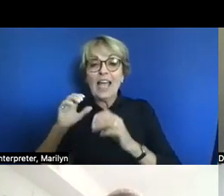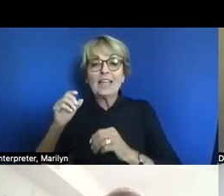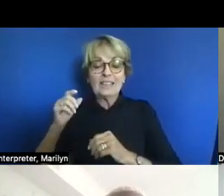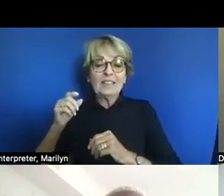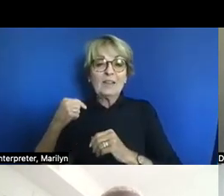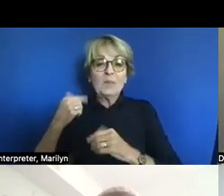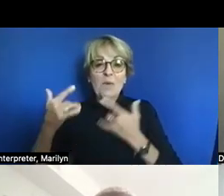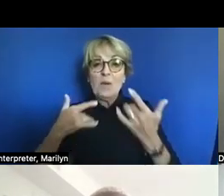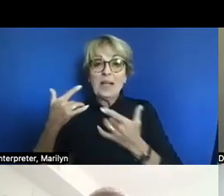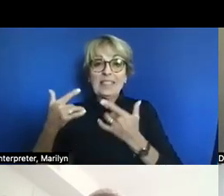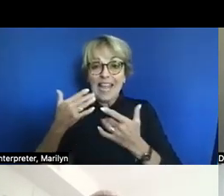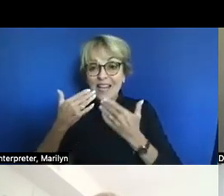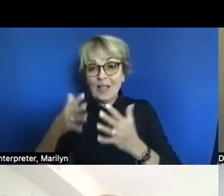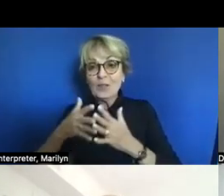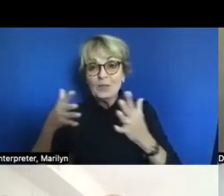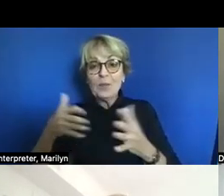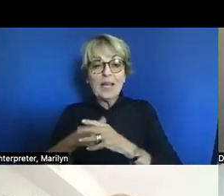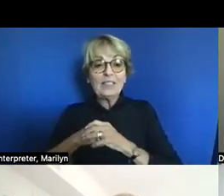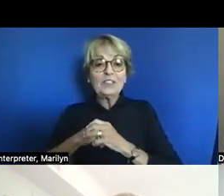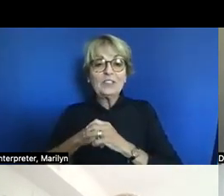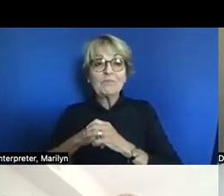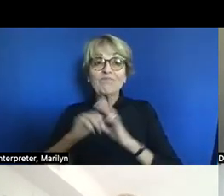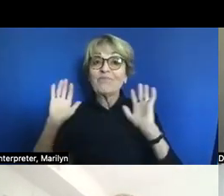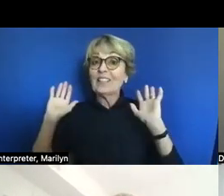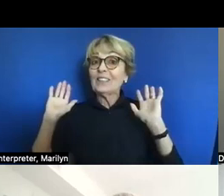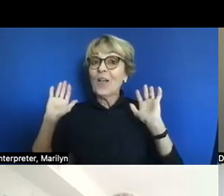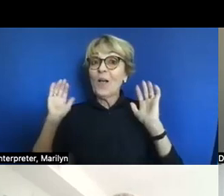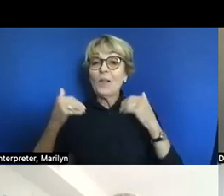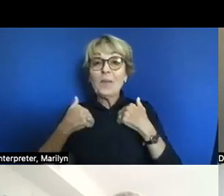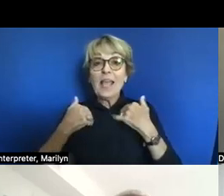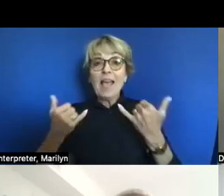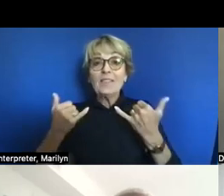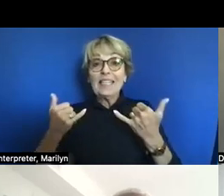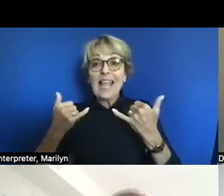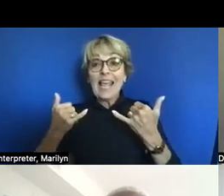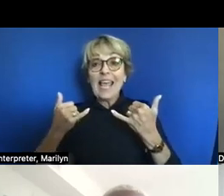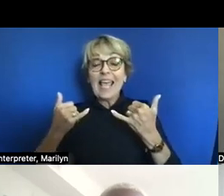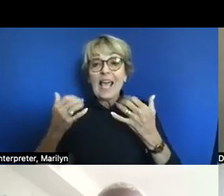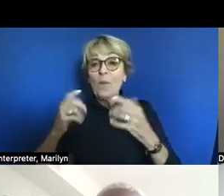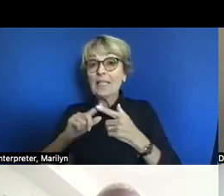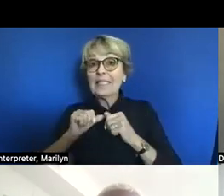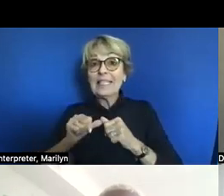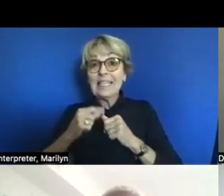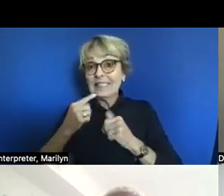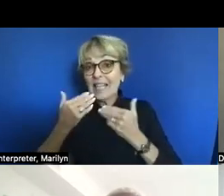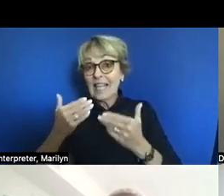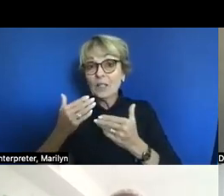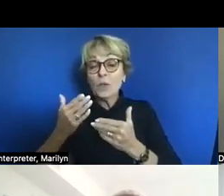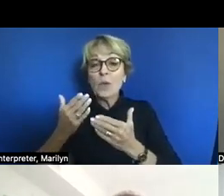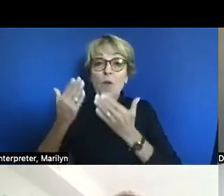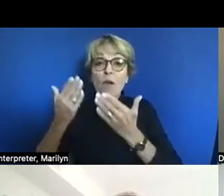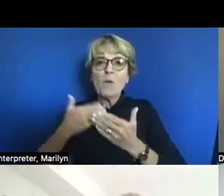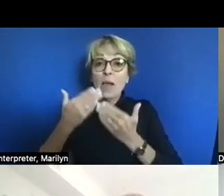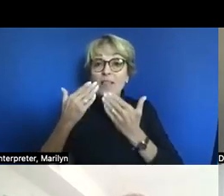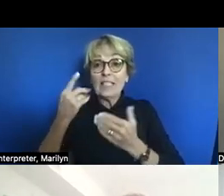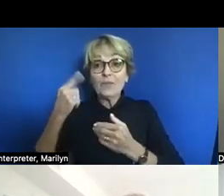Thank you so much. Well, that's all we have today. I just wanted to just continue to say thank you and offer my gratitude for you all